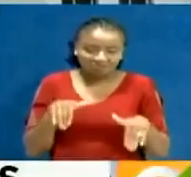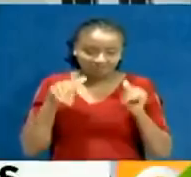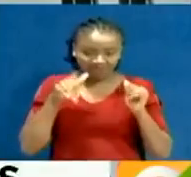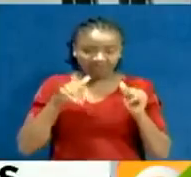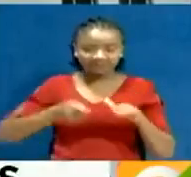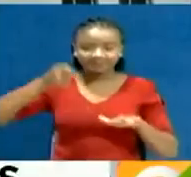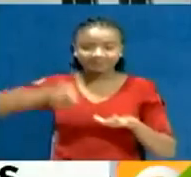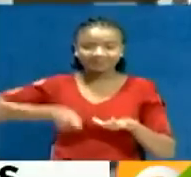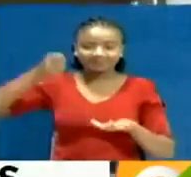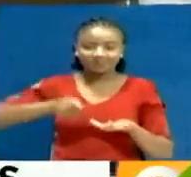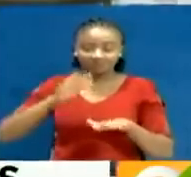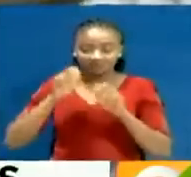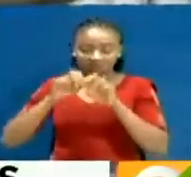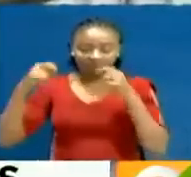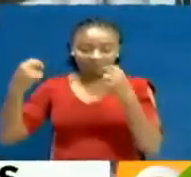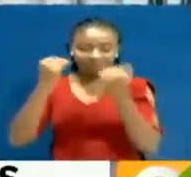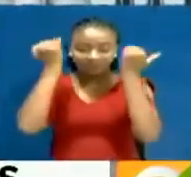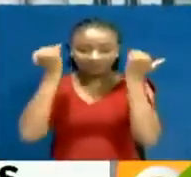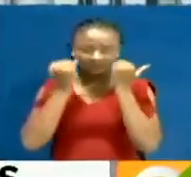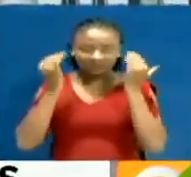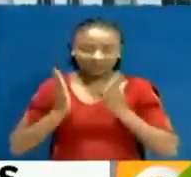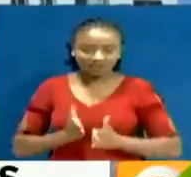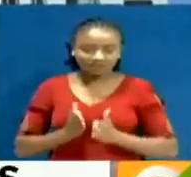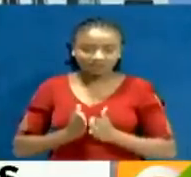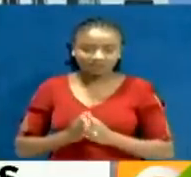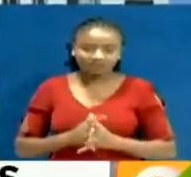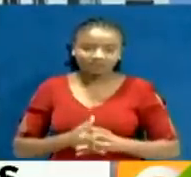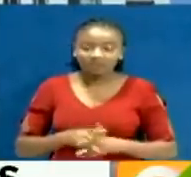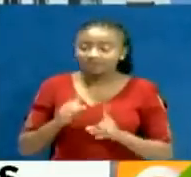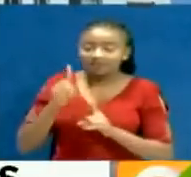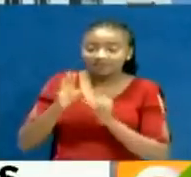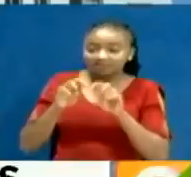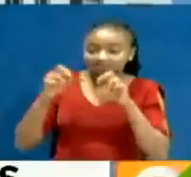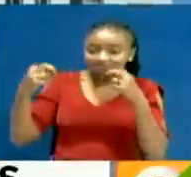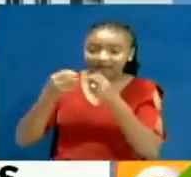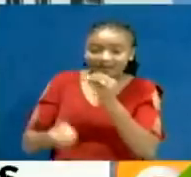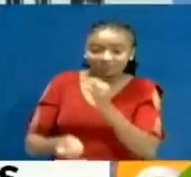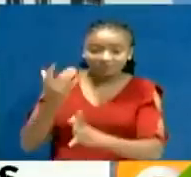the decision of the bench to be constituted by the new CJ to know their